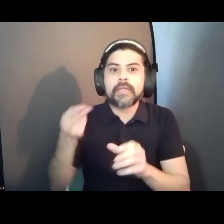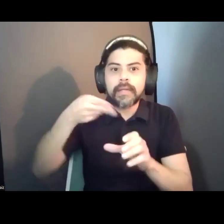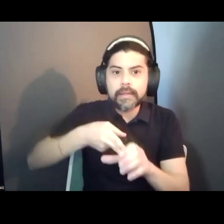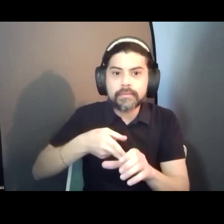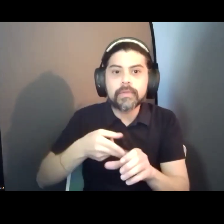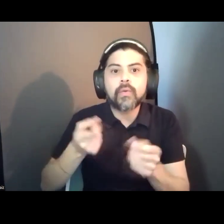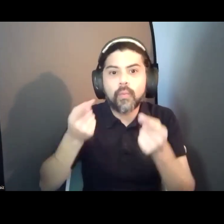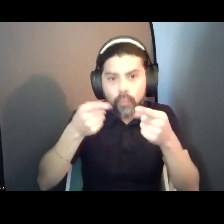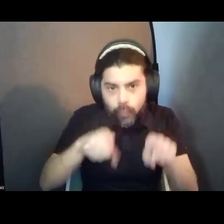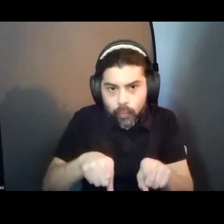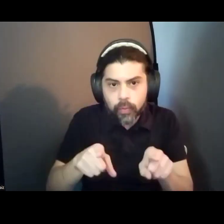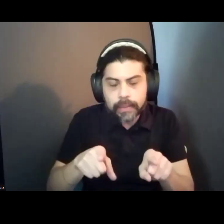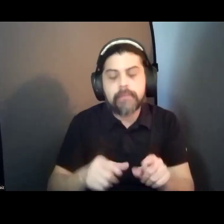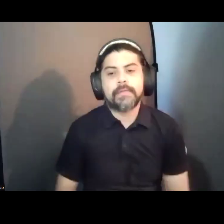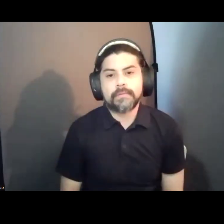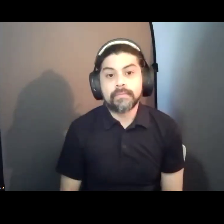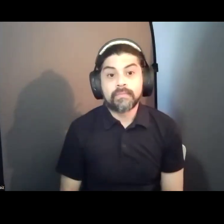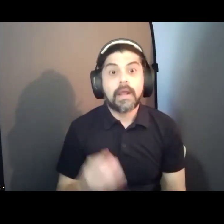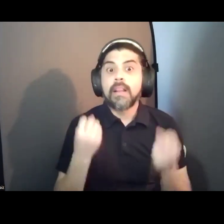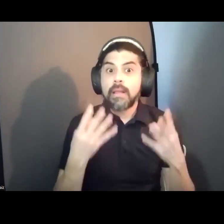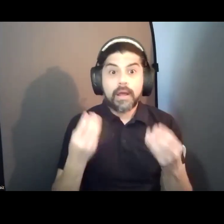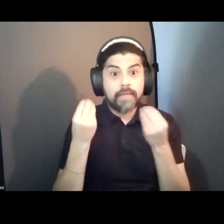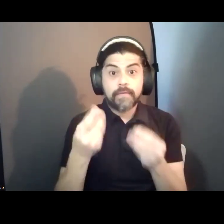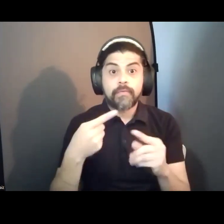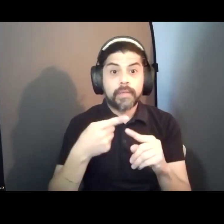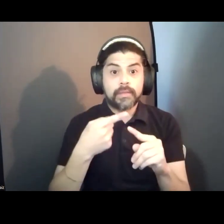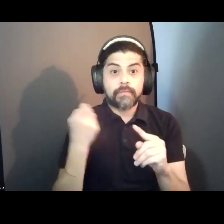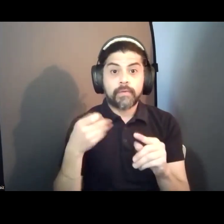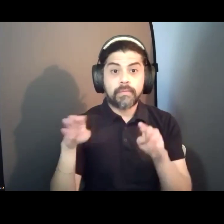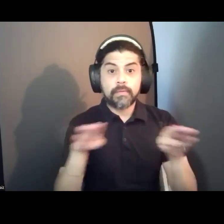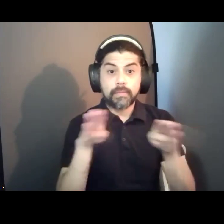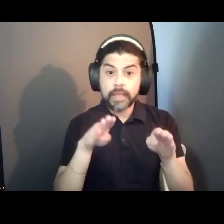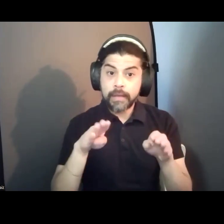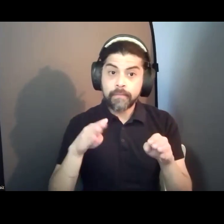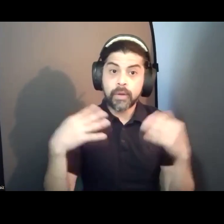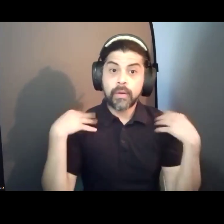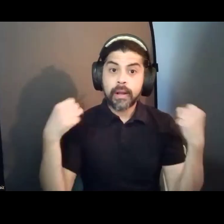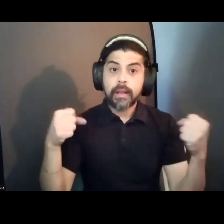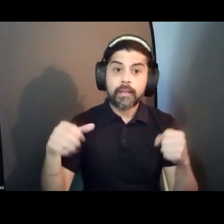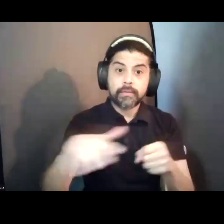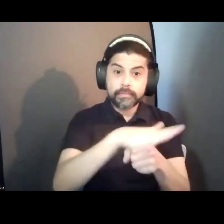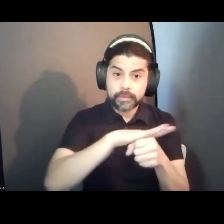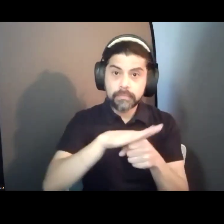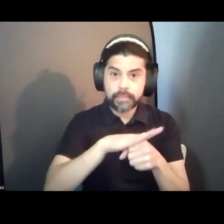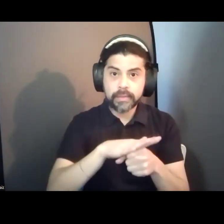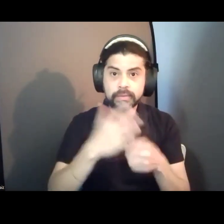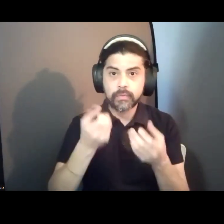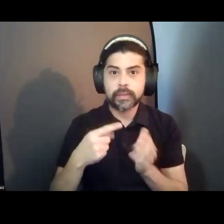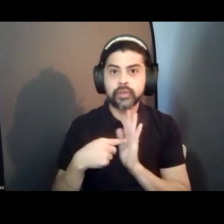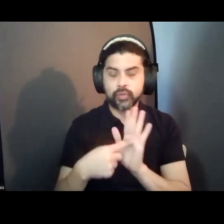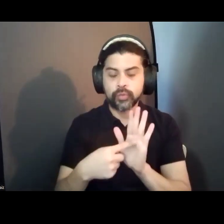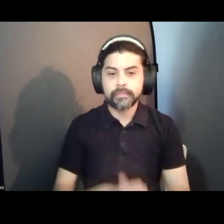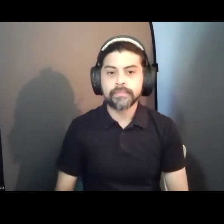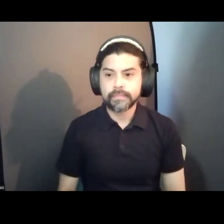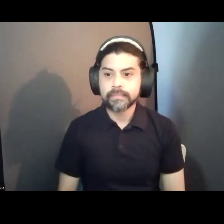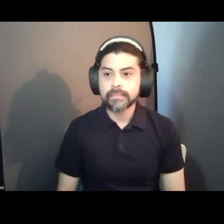health space that we again encourage and invite you to go forward with. I had the great opportunity